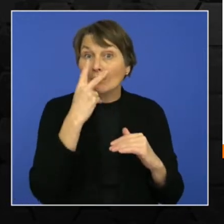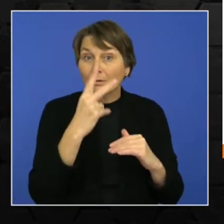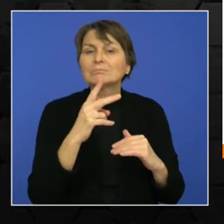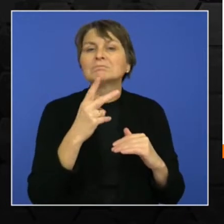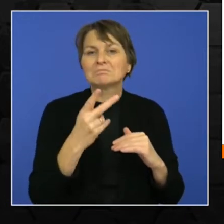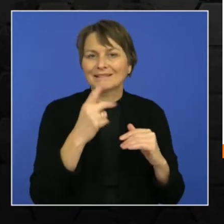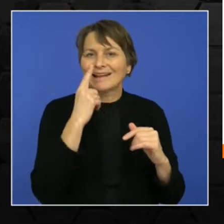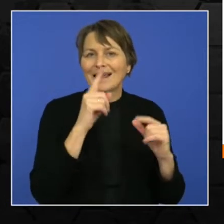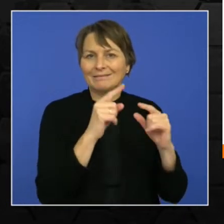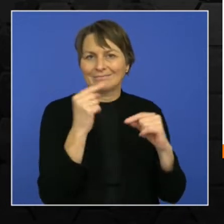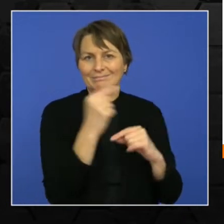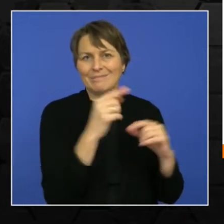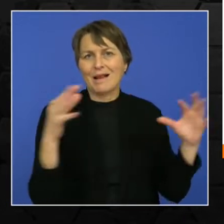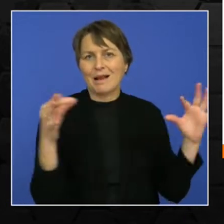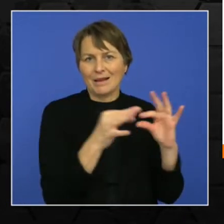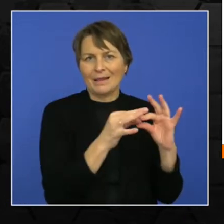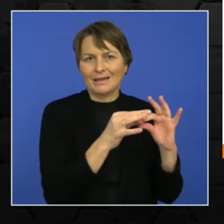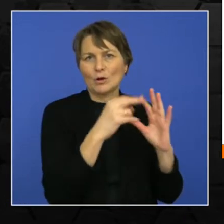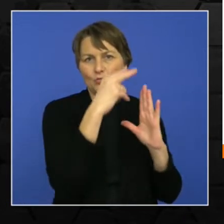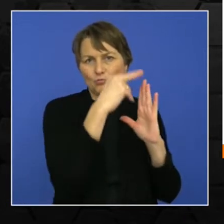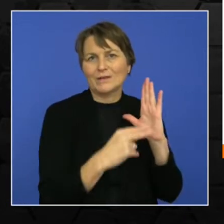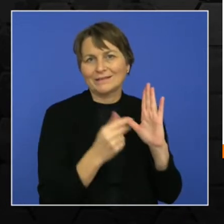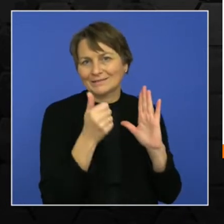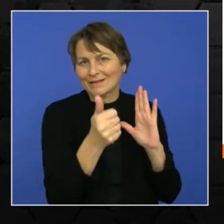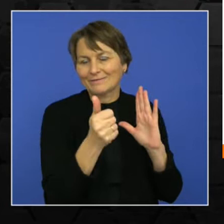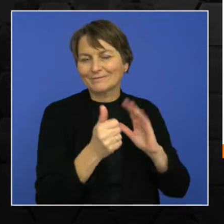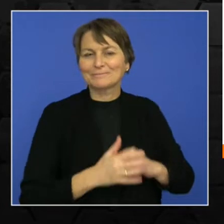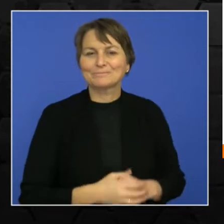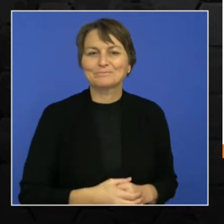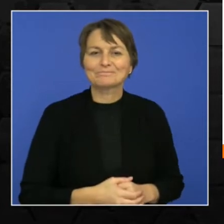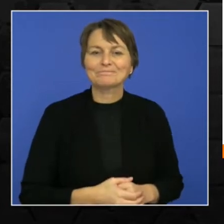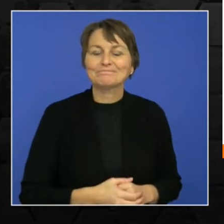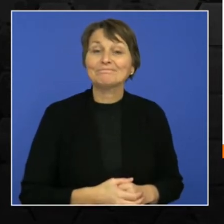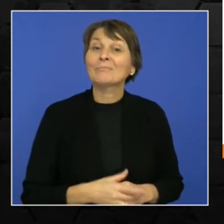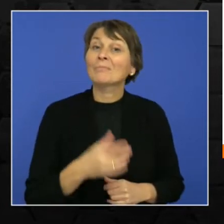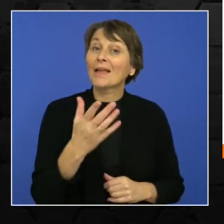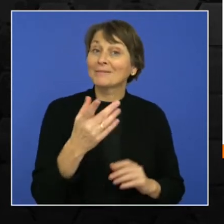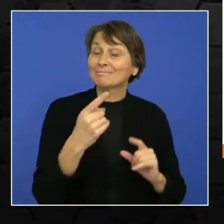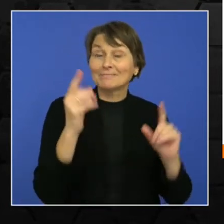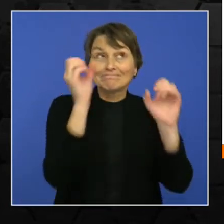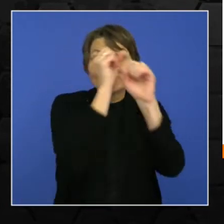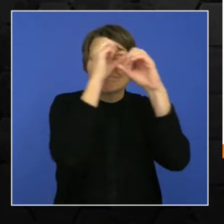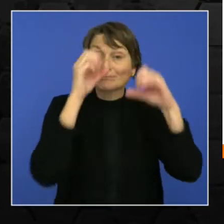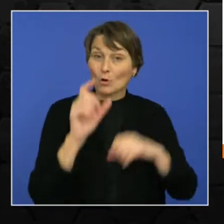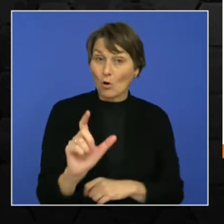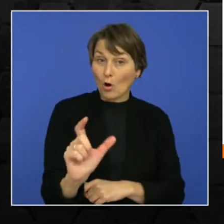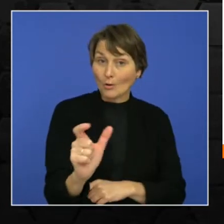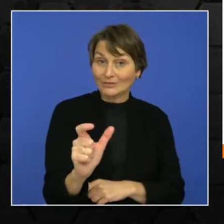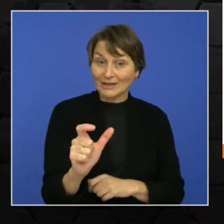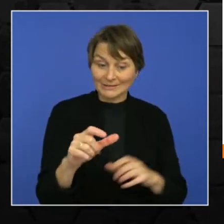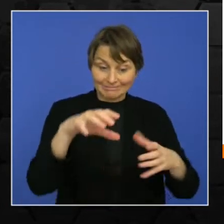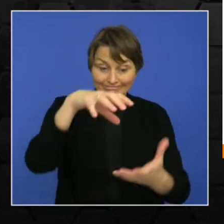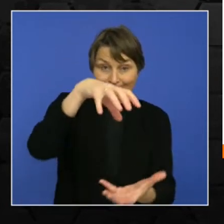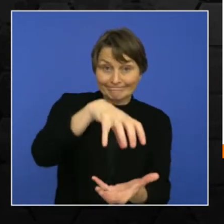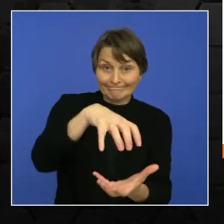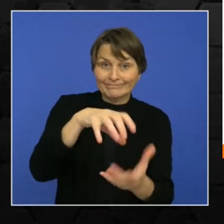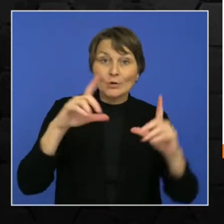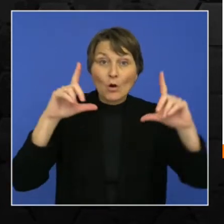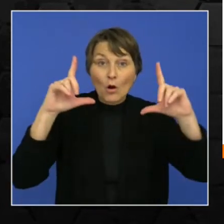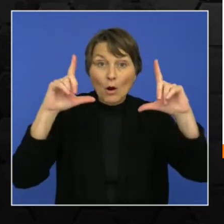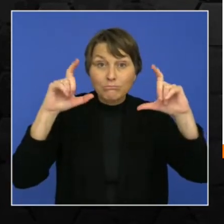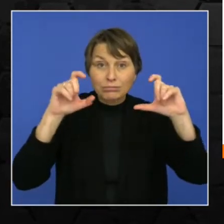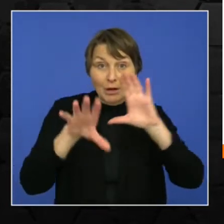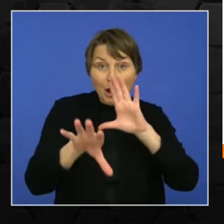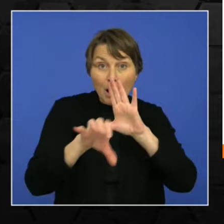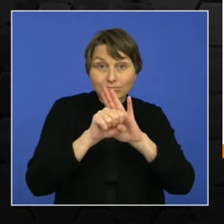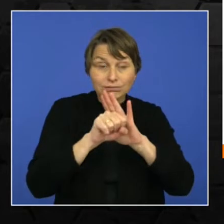over it. Cool. Now, talking about object recognition using Cocoa, so that is a demo that is demonstrated by by our